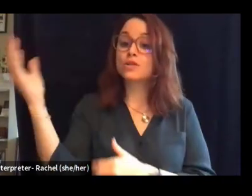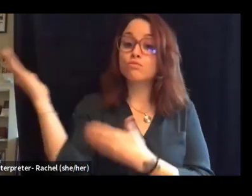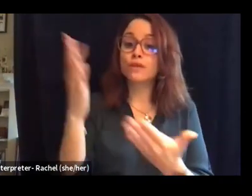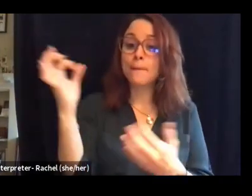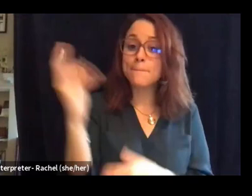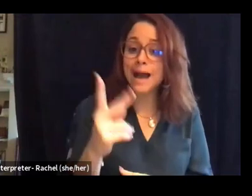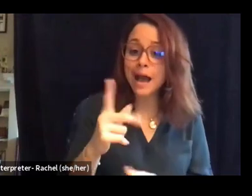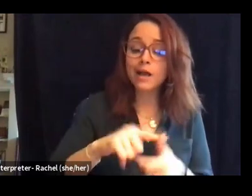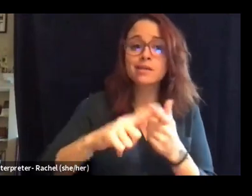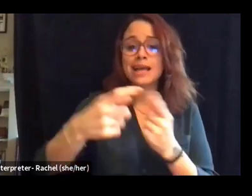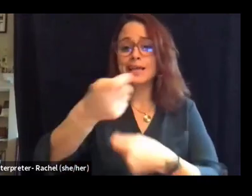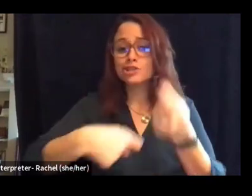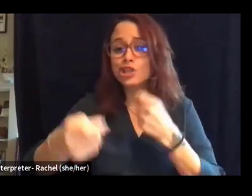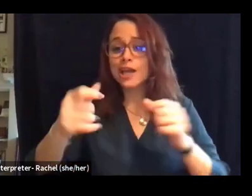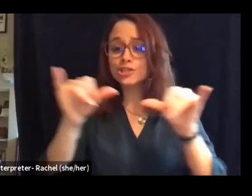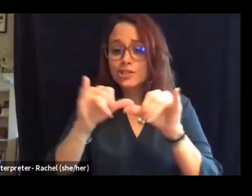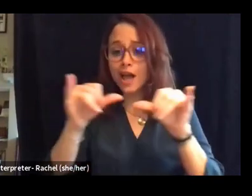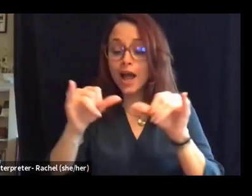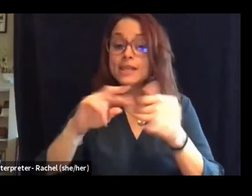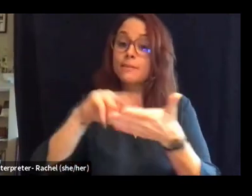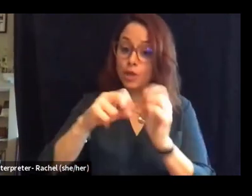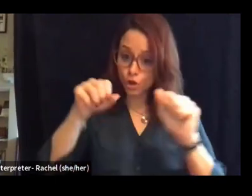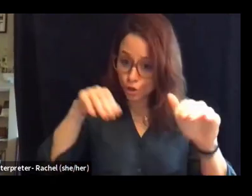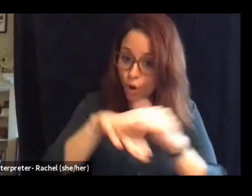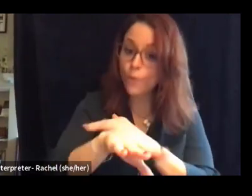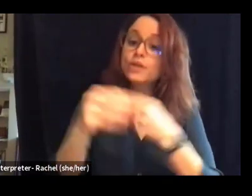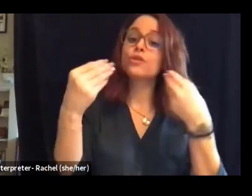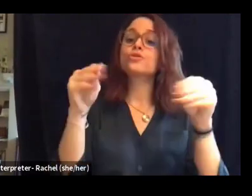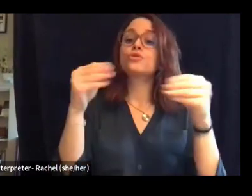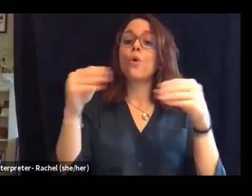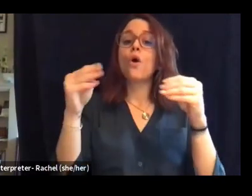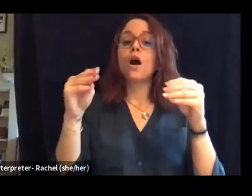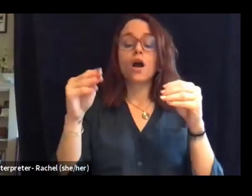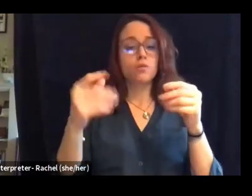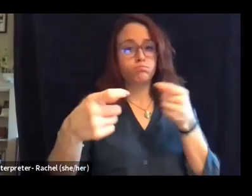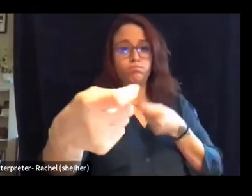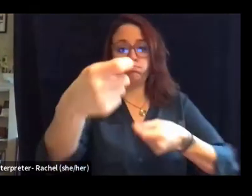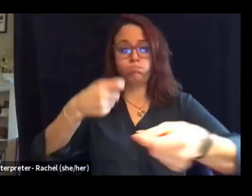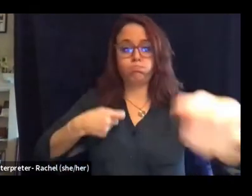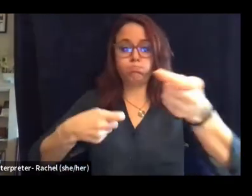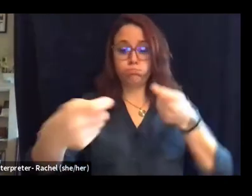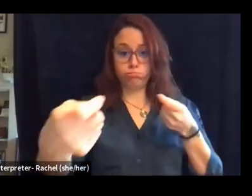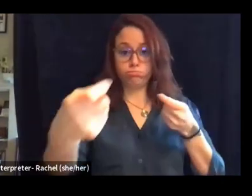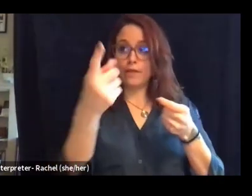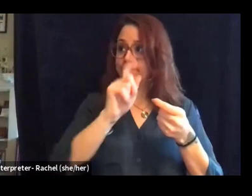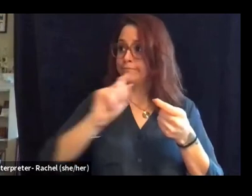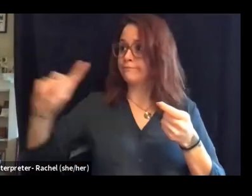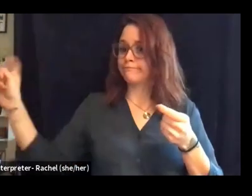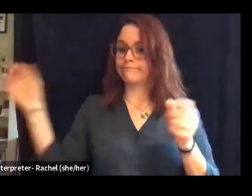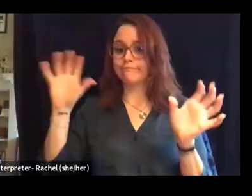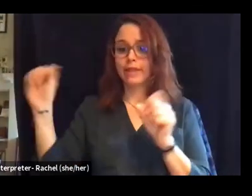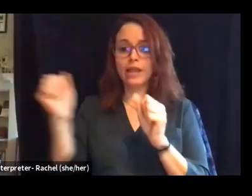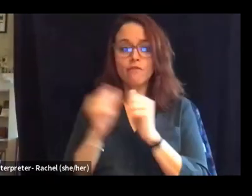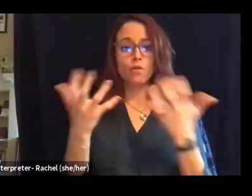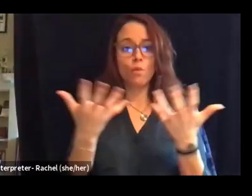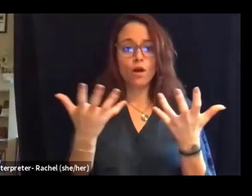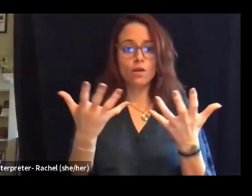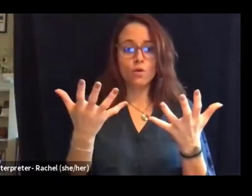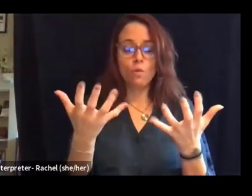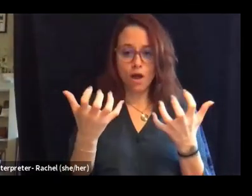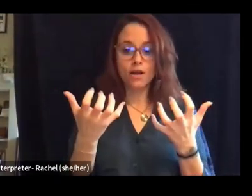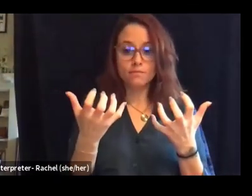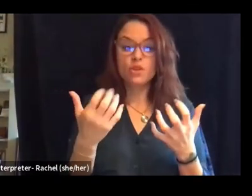a size, you can actually go into the store and make that adjustment. They actually created special outlets for that kind of